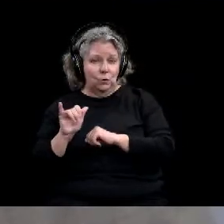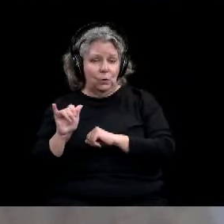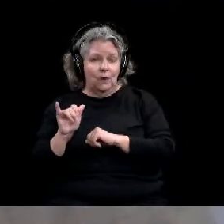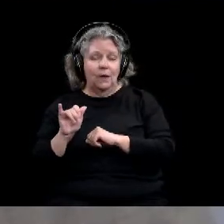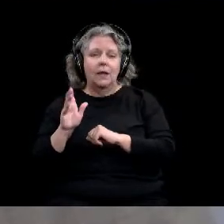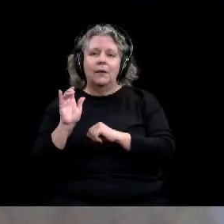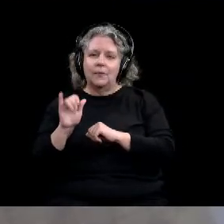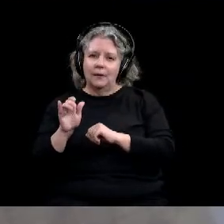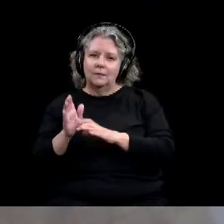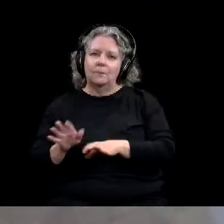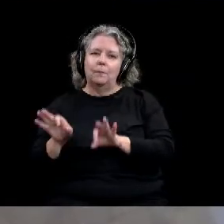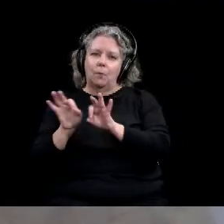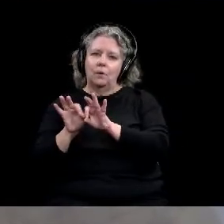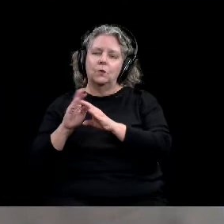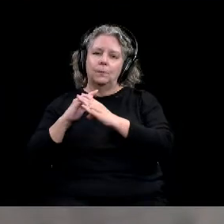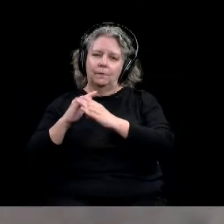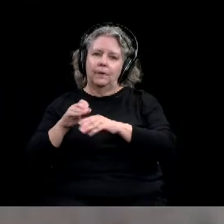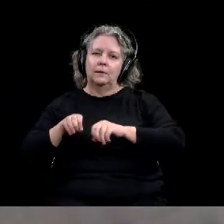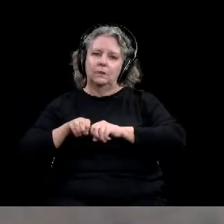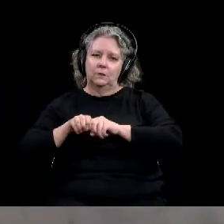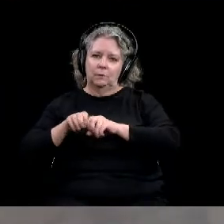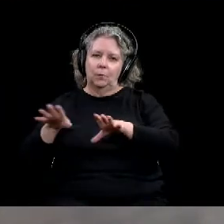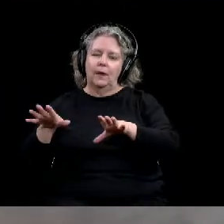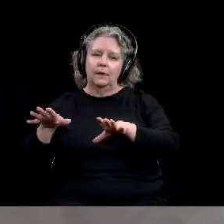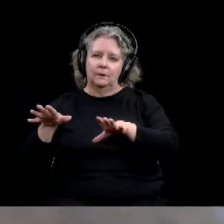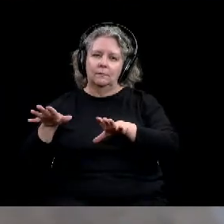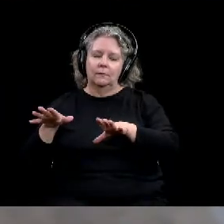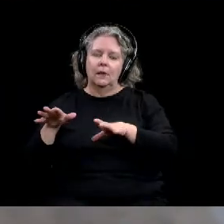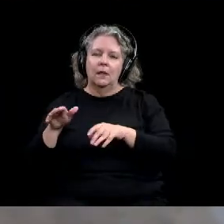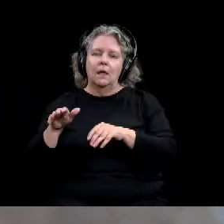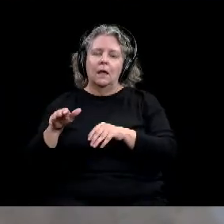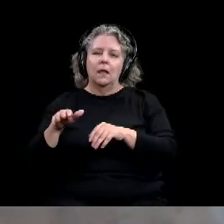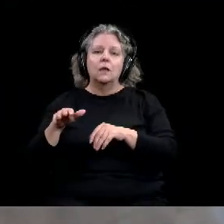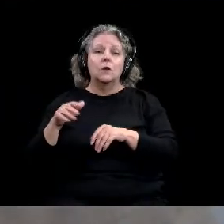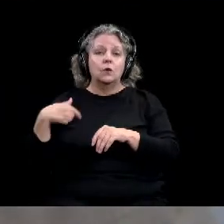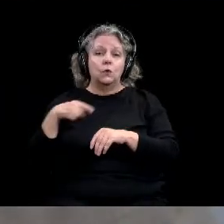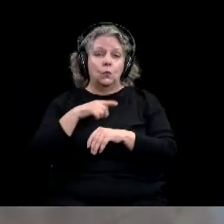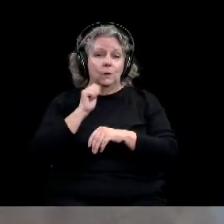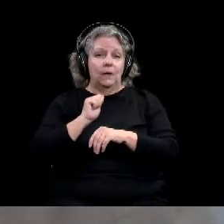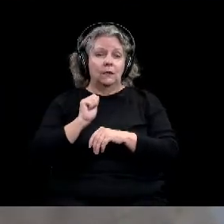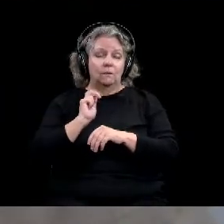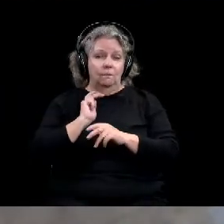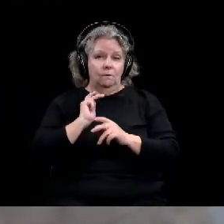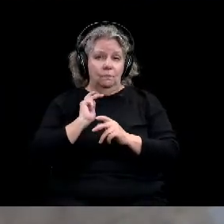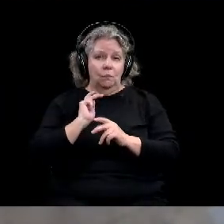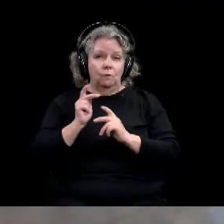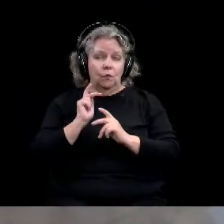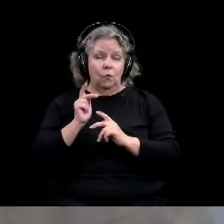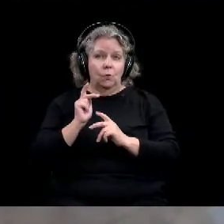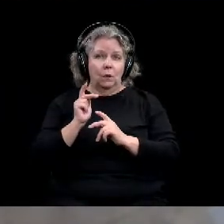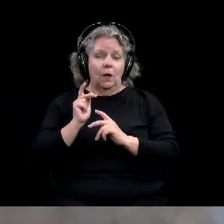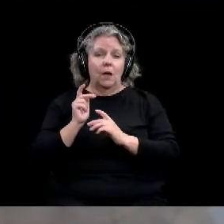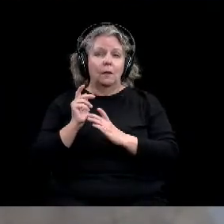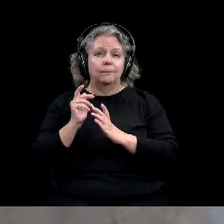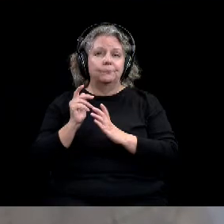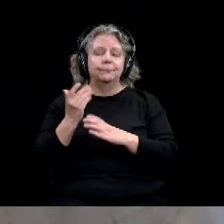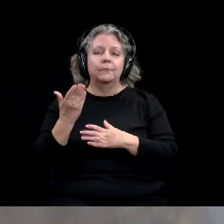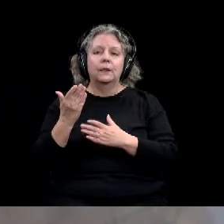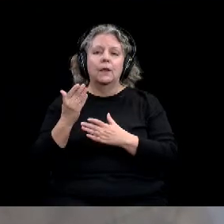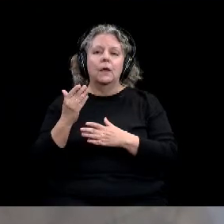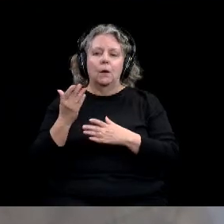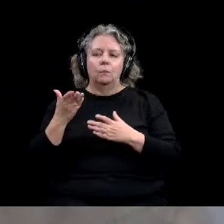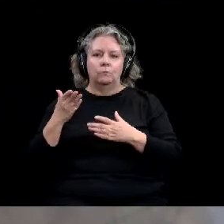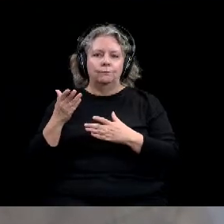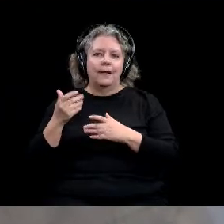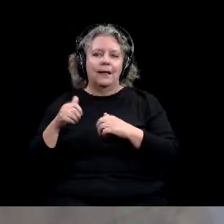testing locations and access to registration links through the covidwaco.com. Online registration